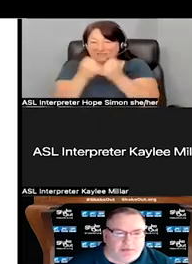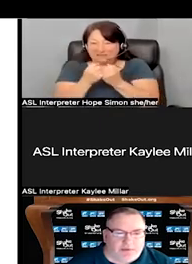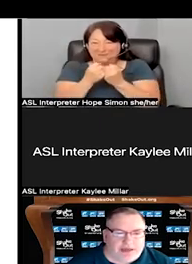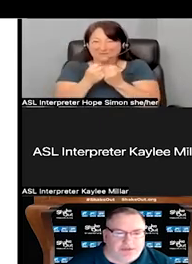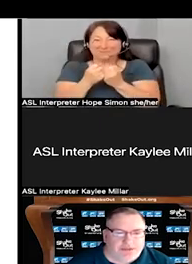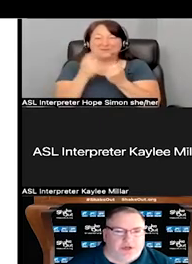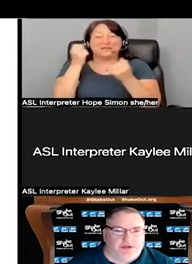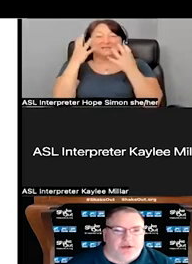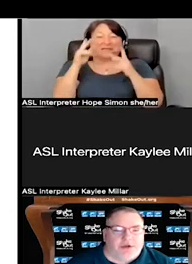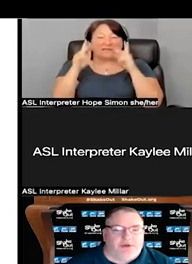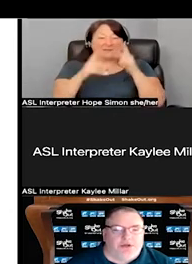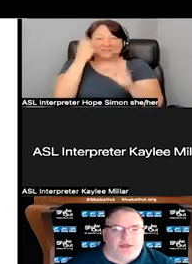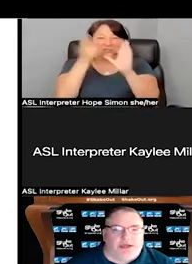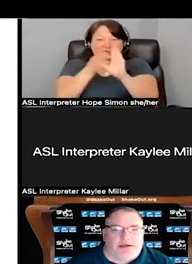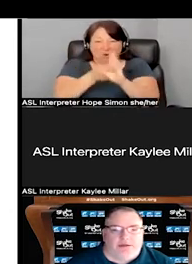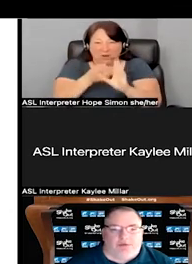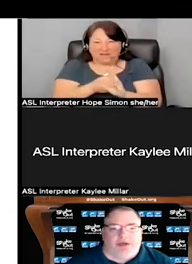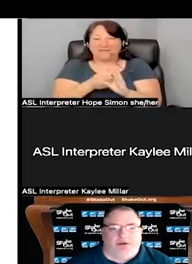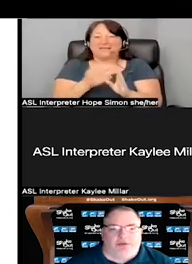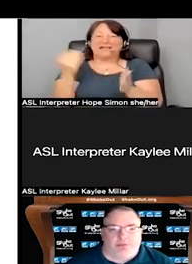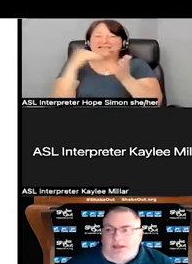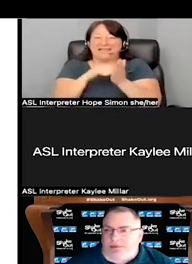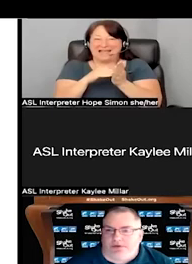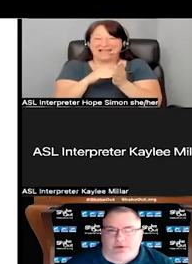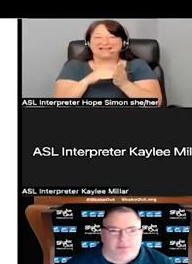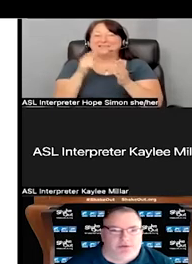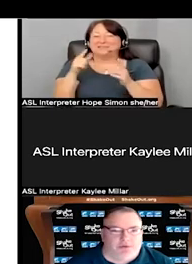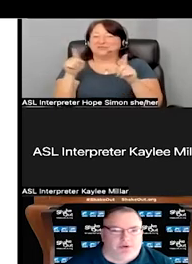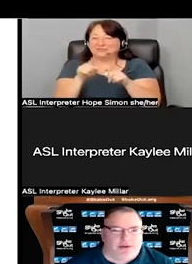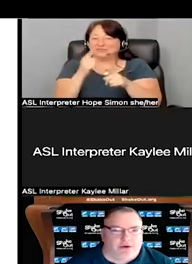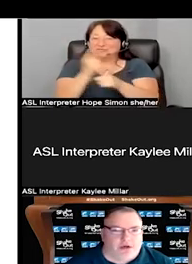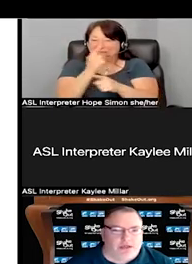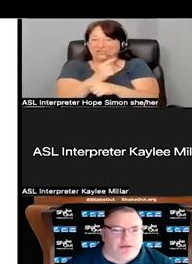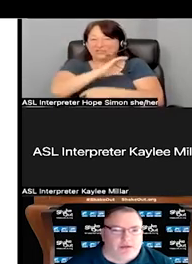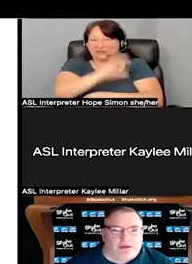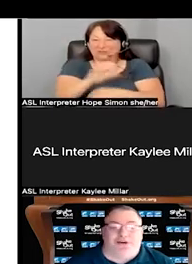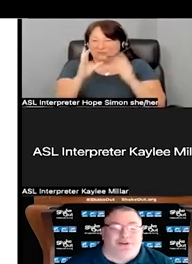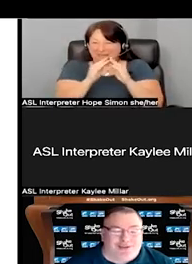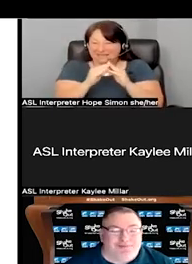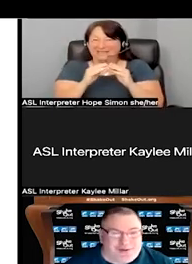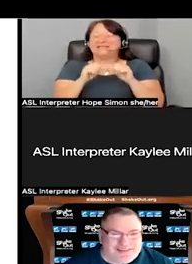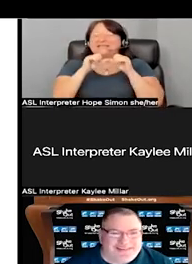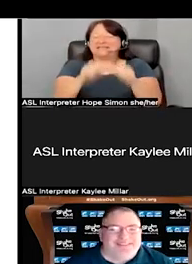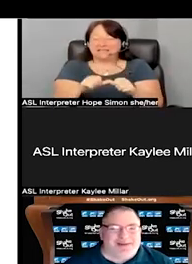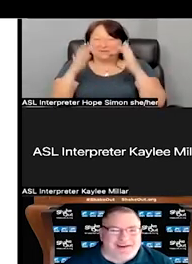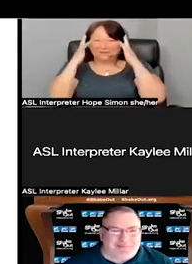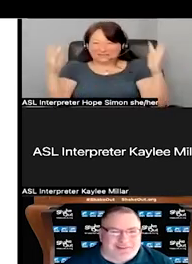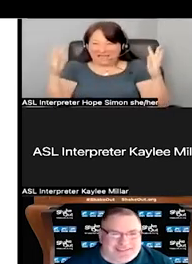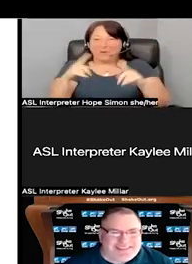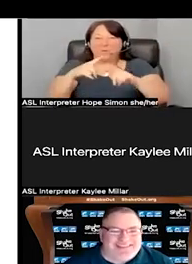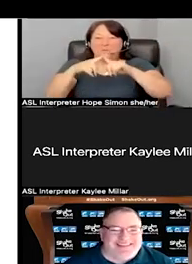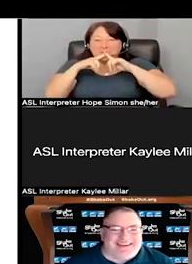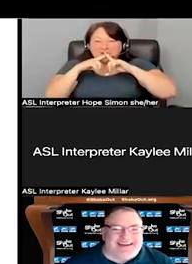a number of people have just joined, I'm gonna show again, as a regular Zoom meeting, please do keep your sound on, or sorry, your sound muted, but your